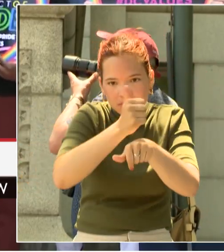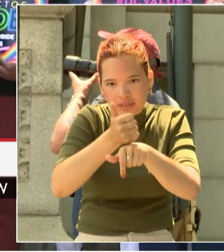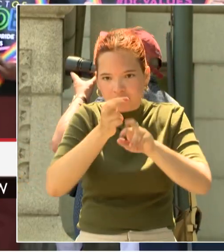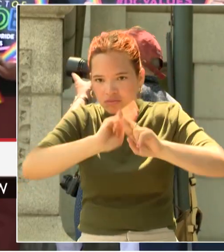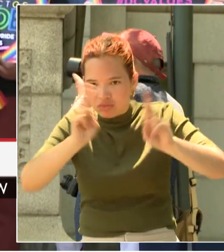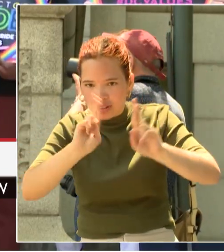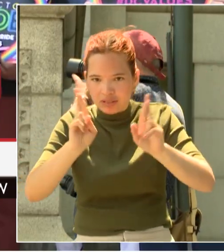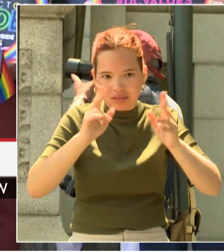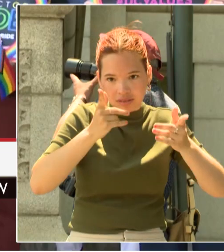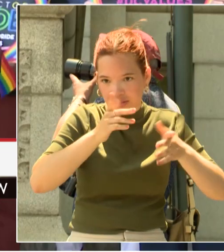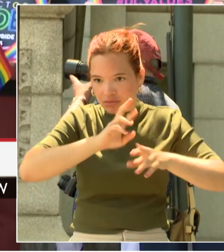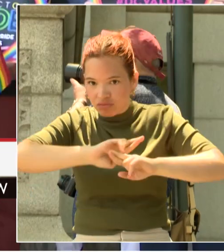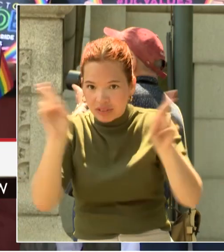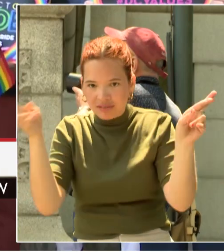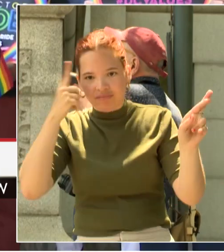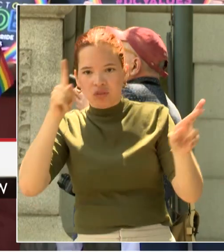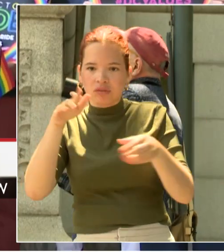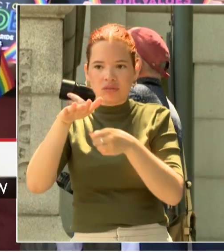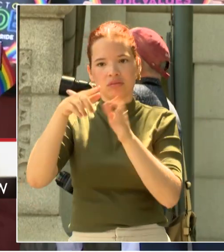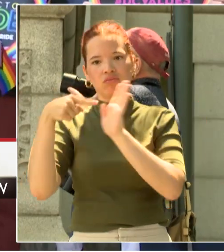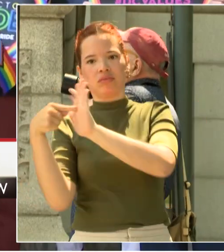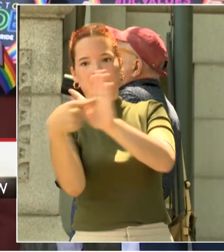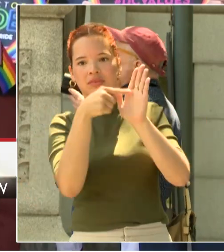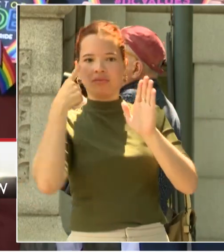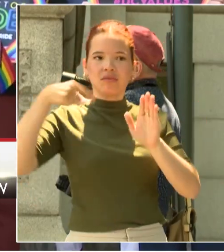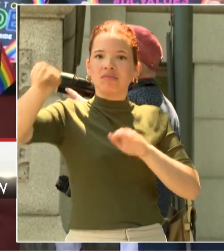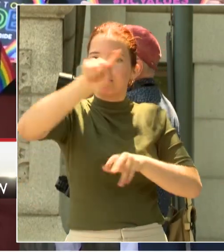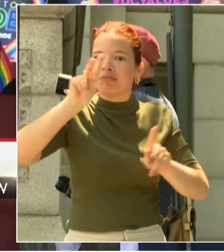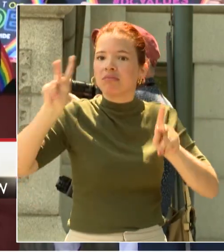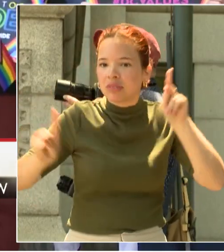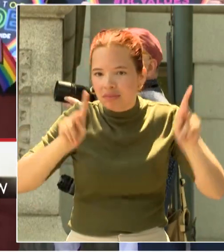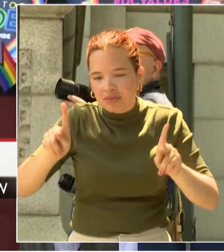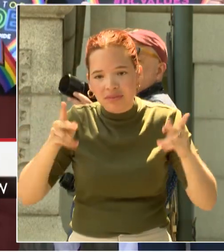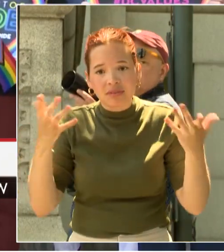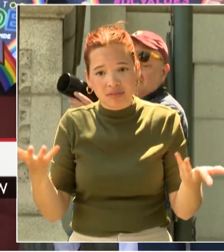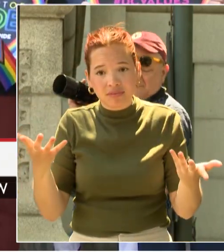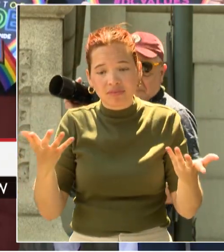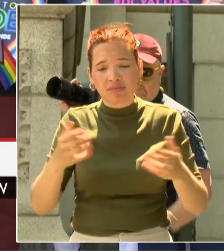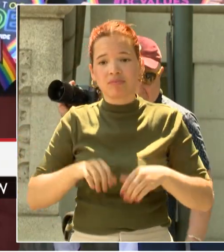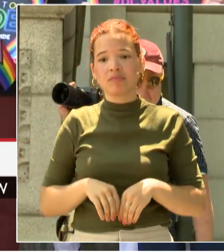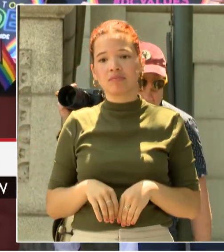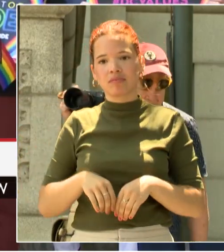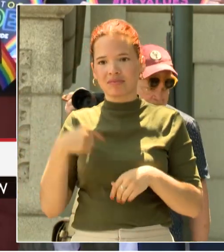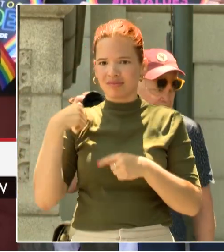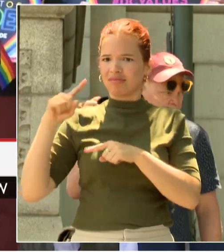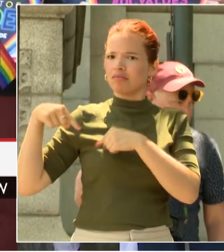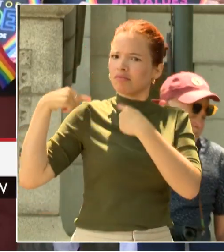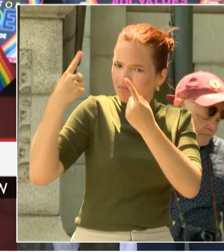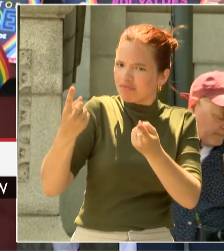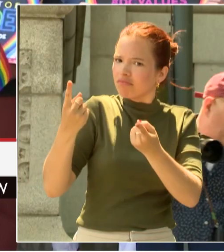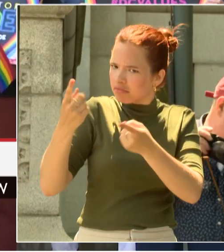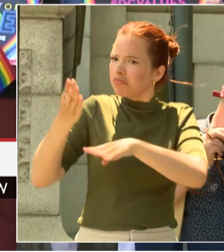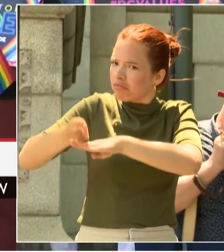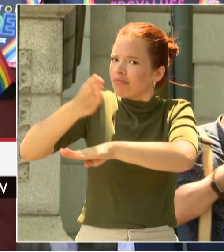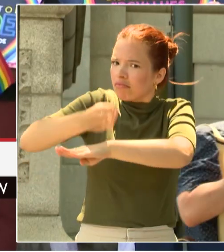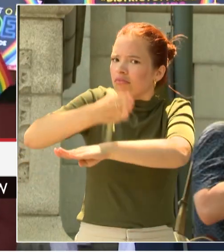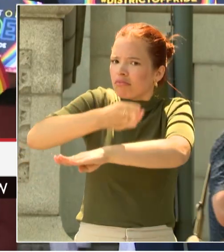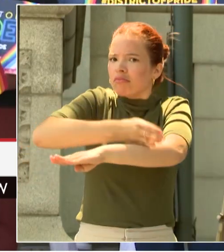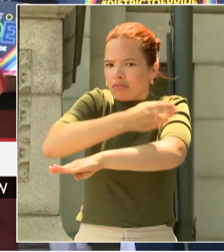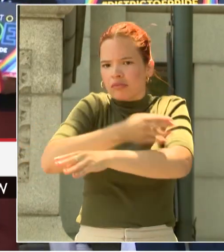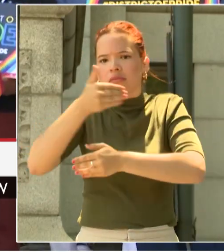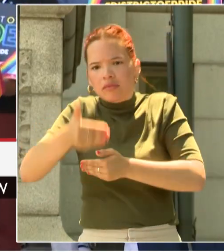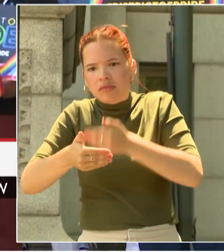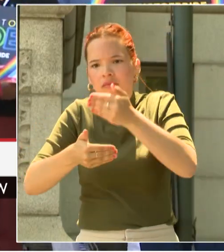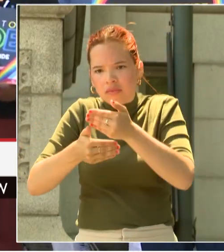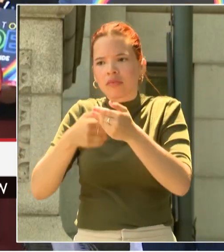showcase our neighborhoods, our people, and how we have been progressive in our programs and